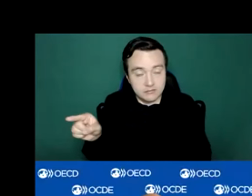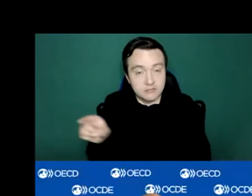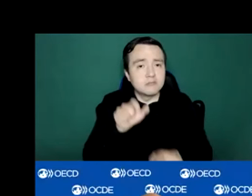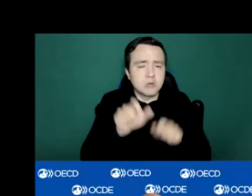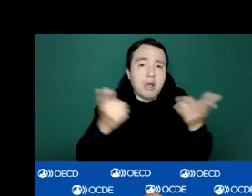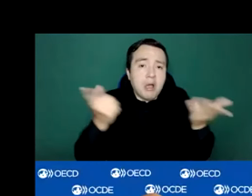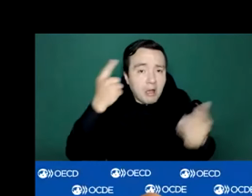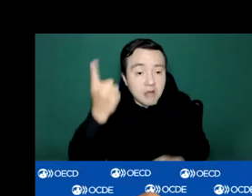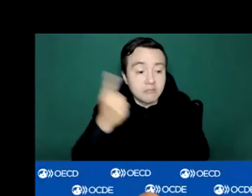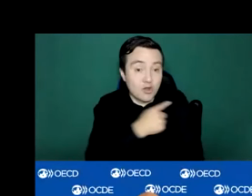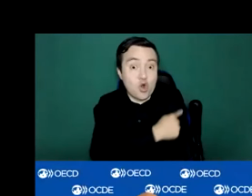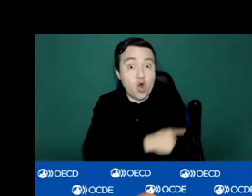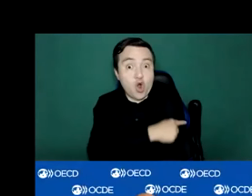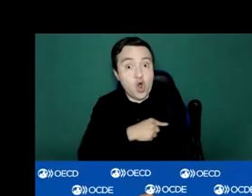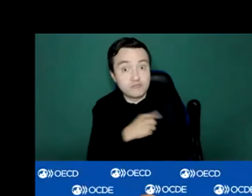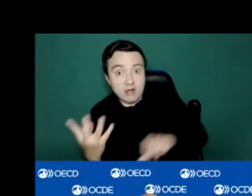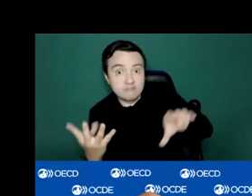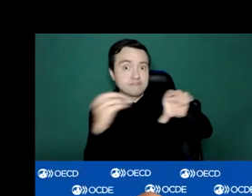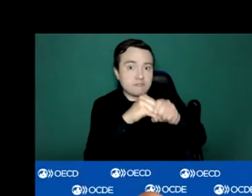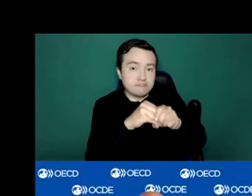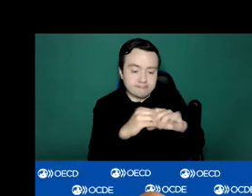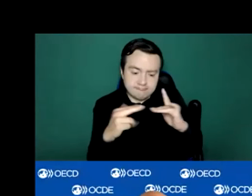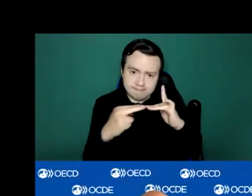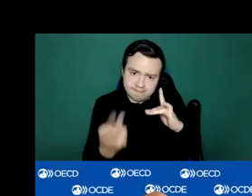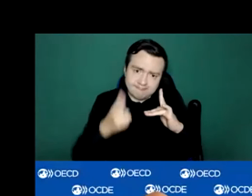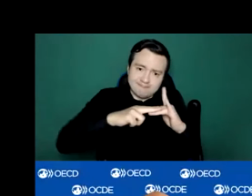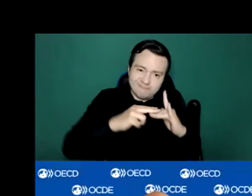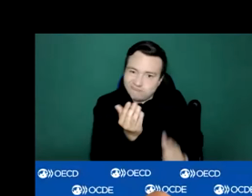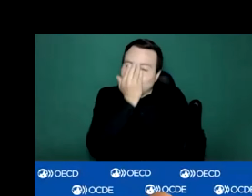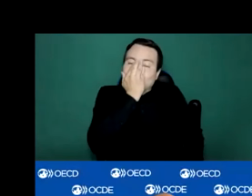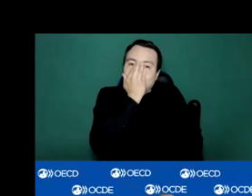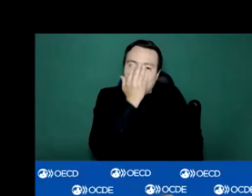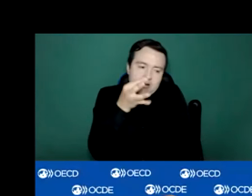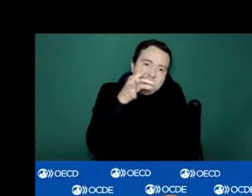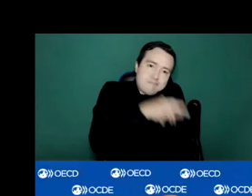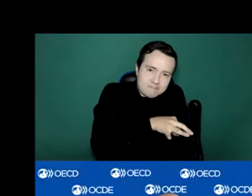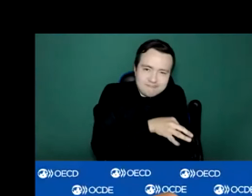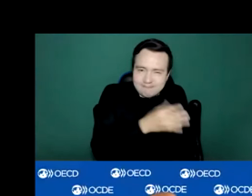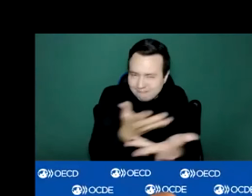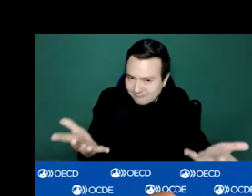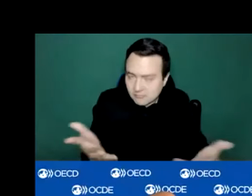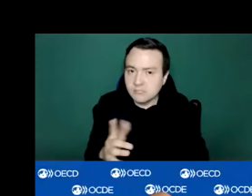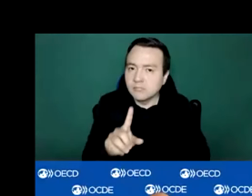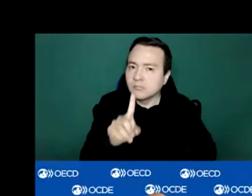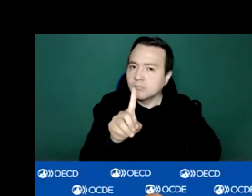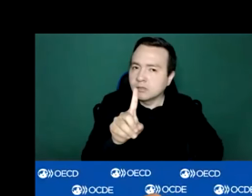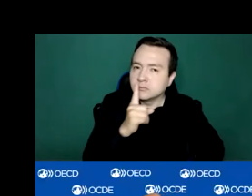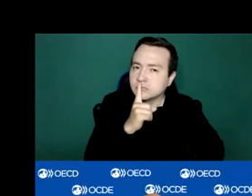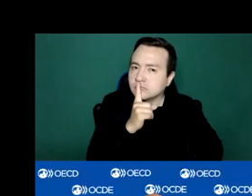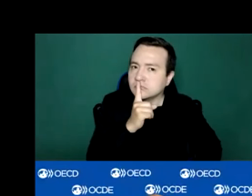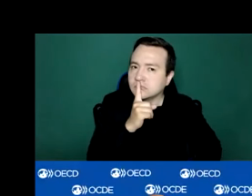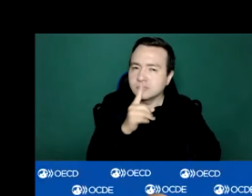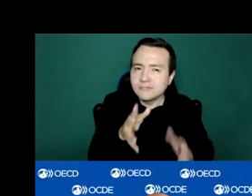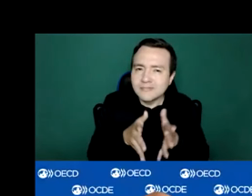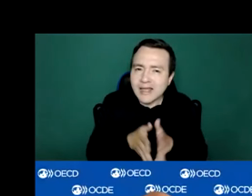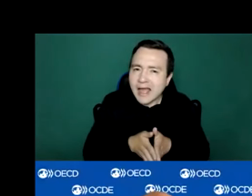outcomes, but how are people extracting or being able to have strong quality of life,